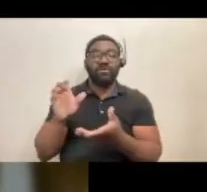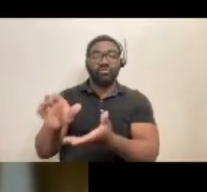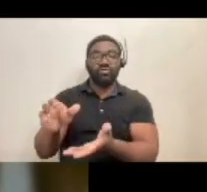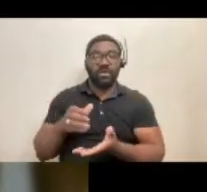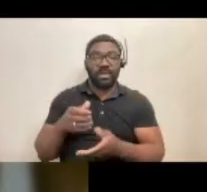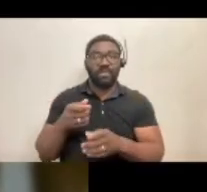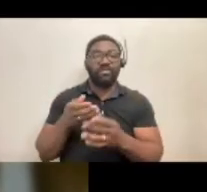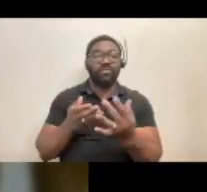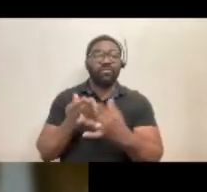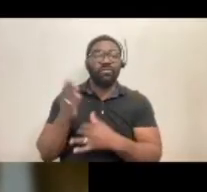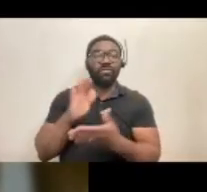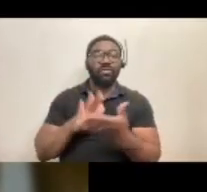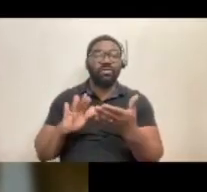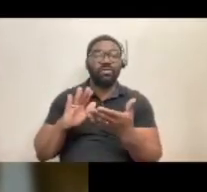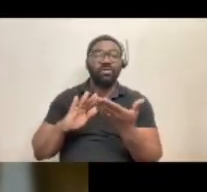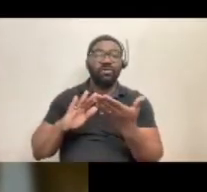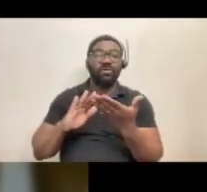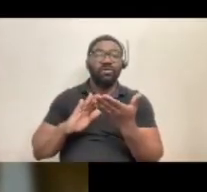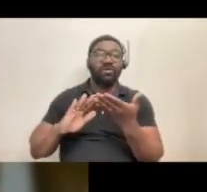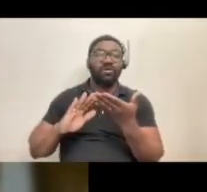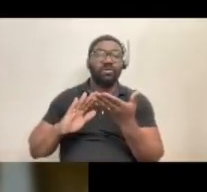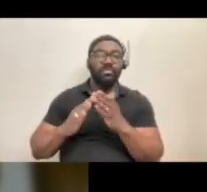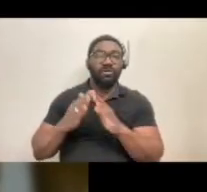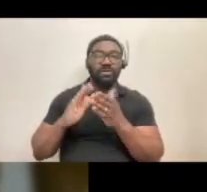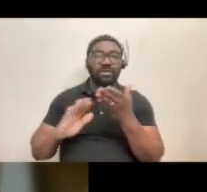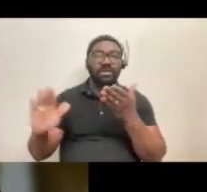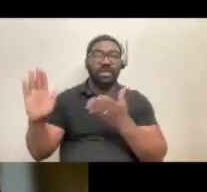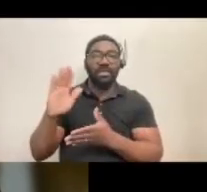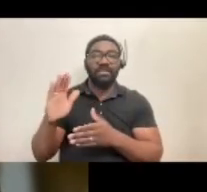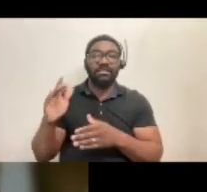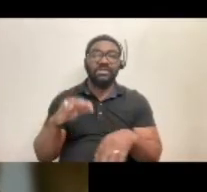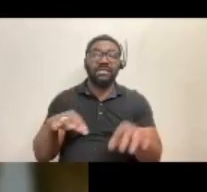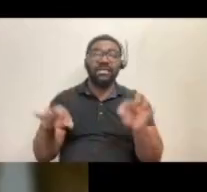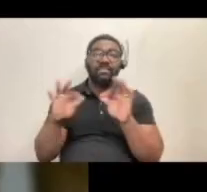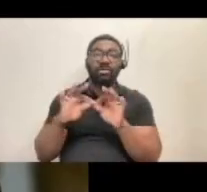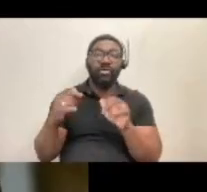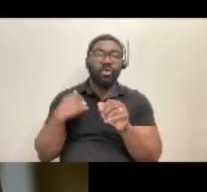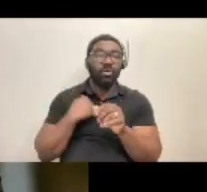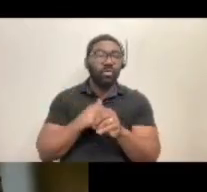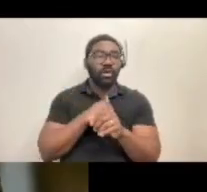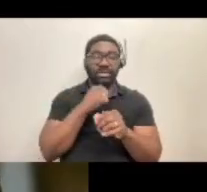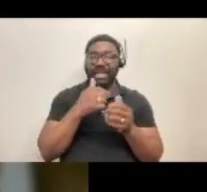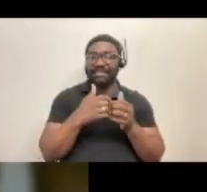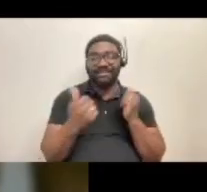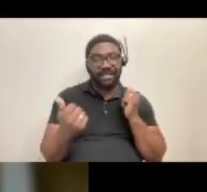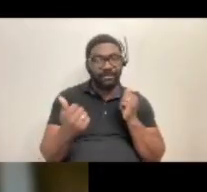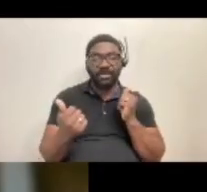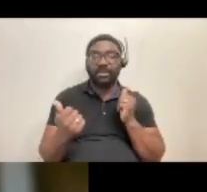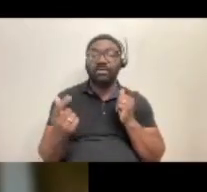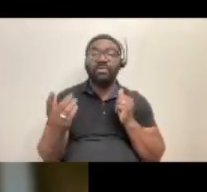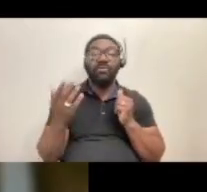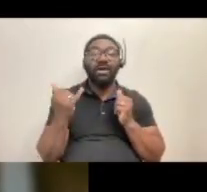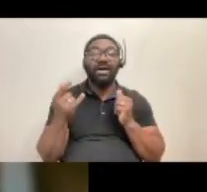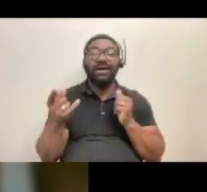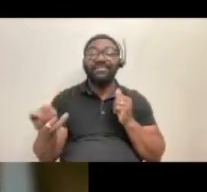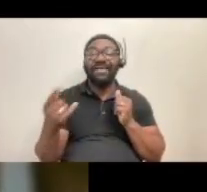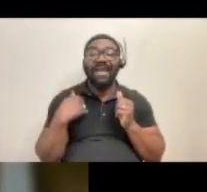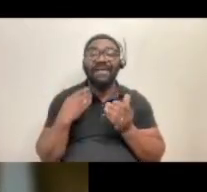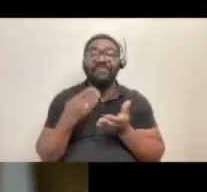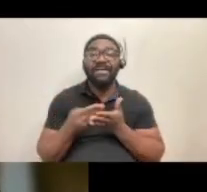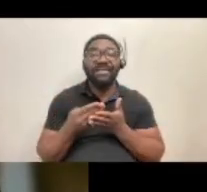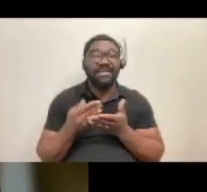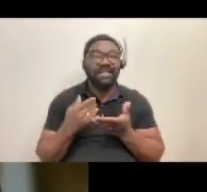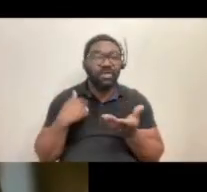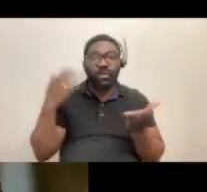received. And again, this is why I think it's so important that we're not working in silos, is because they were able to access funds that we didn't even know were